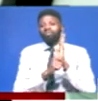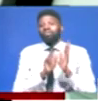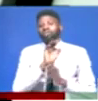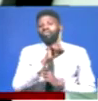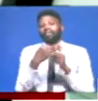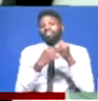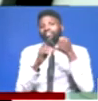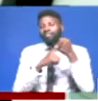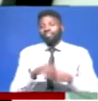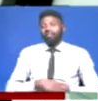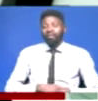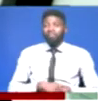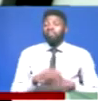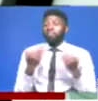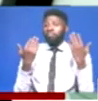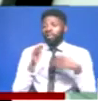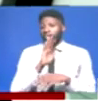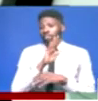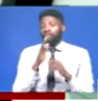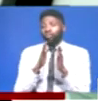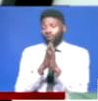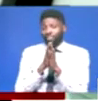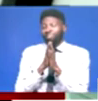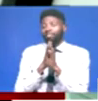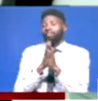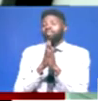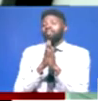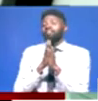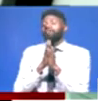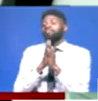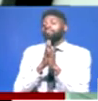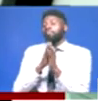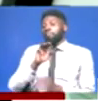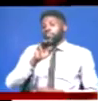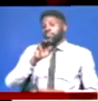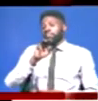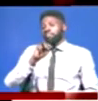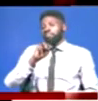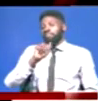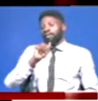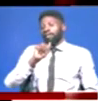with Kilifi Senator Stewart Madzayo for the position of Deputy Speaker in the Senate.